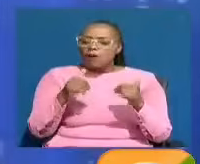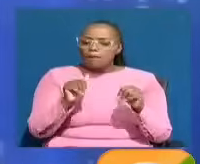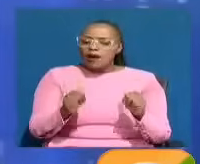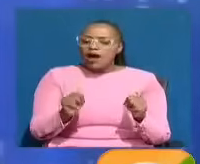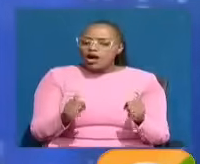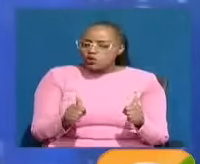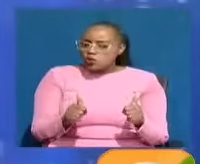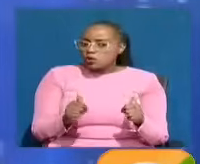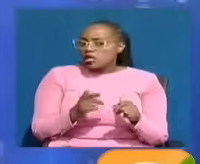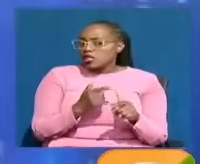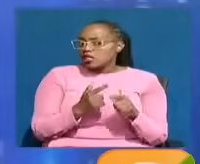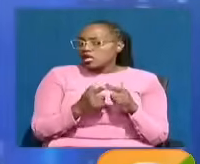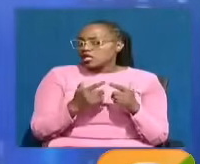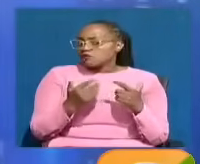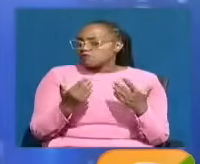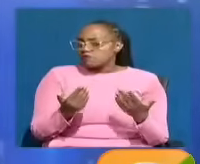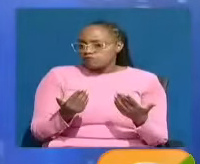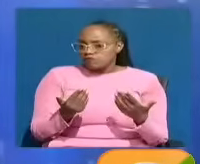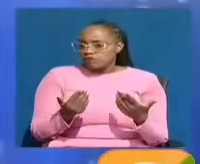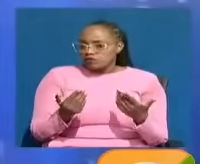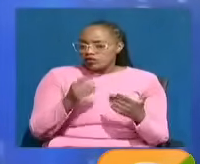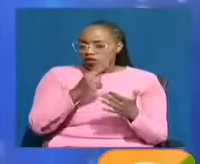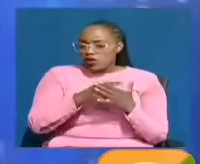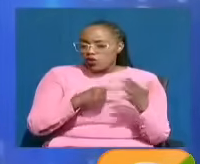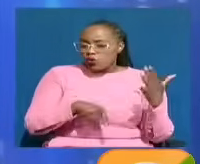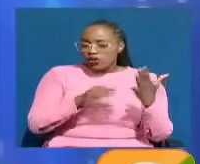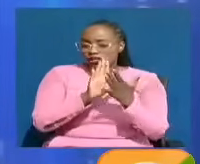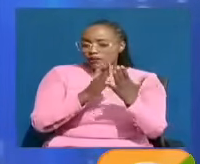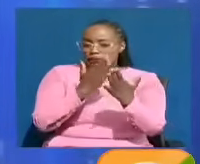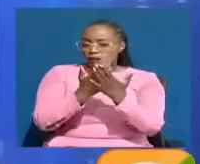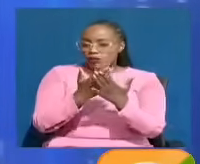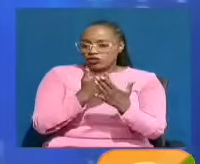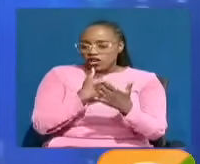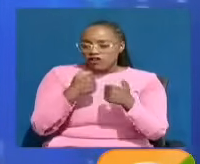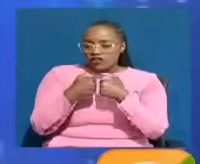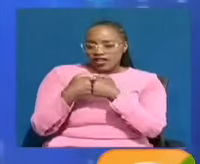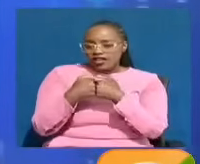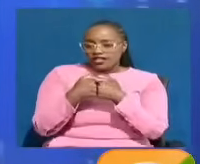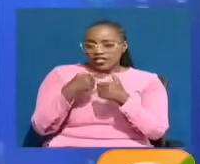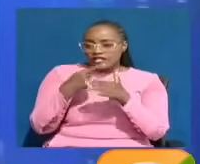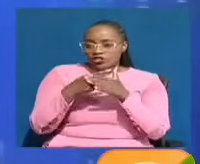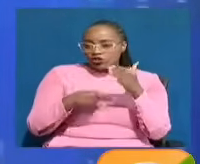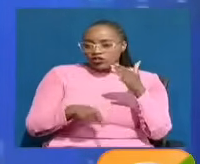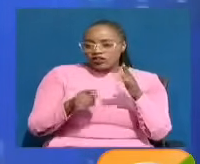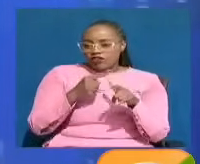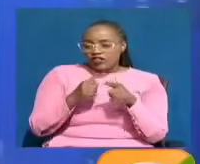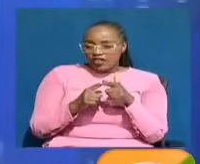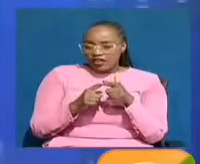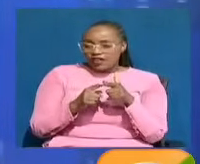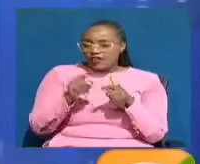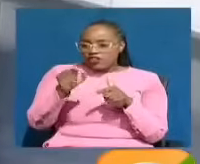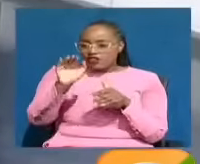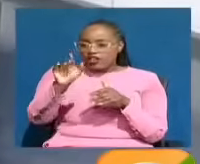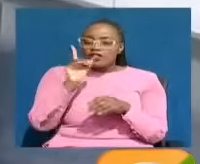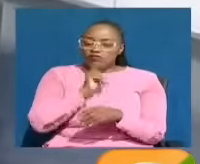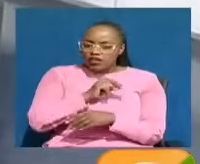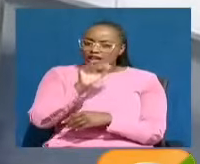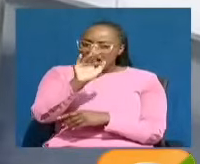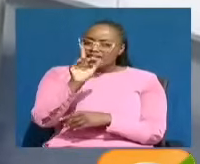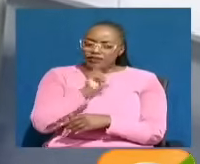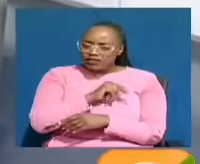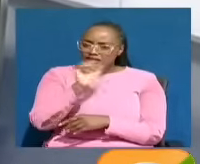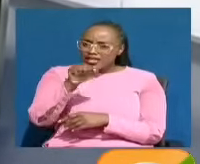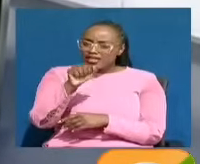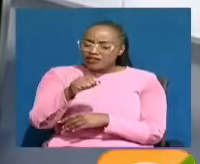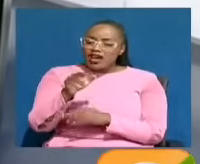it hasn't been, why? What are the suggestions? What are the challenges? Okay. And so that have is you when... asked them yet? Yes, we have. We have, because